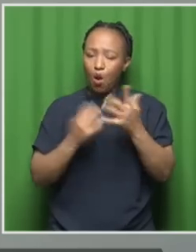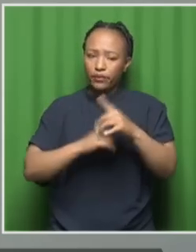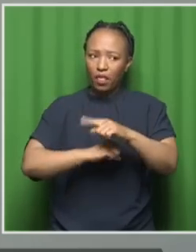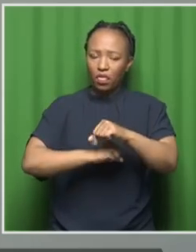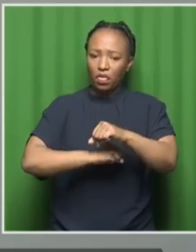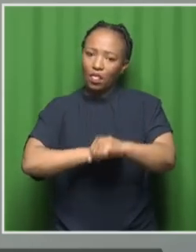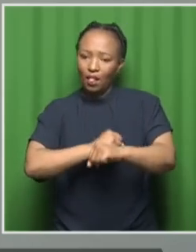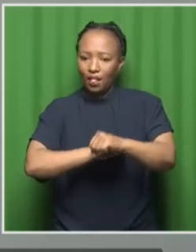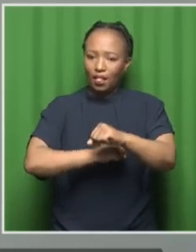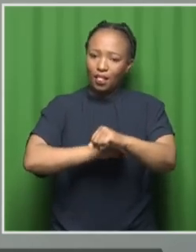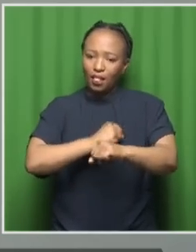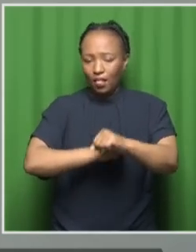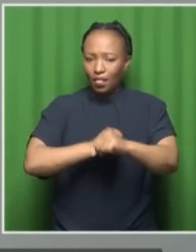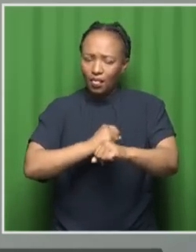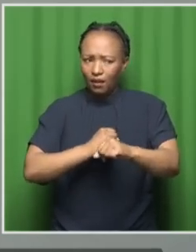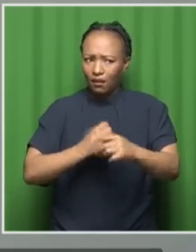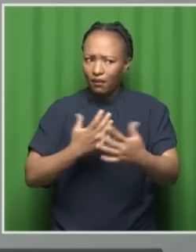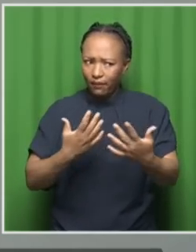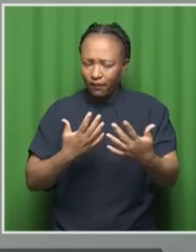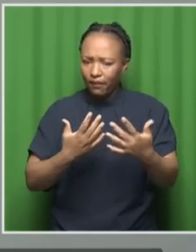discussion that, the